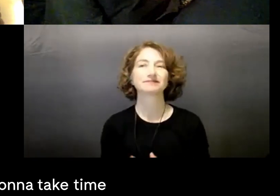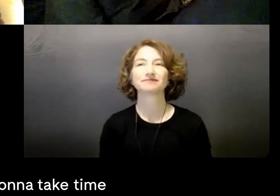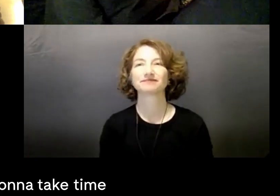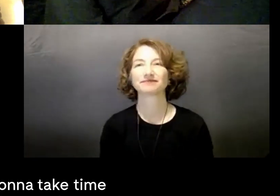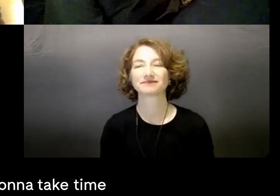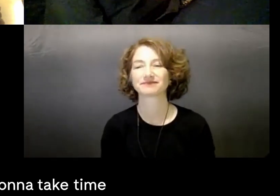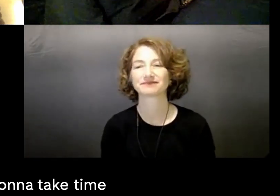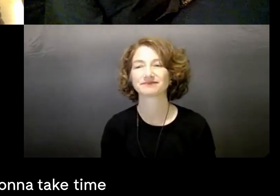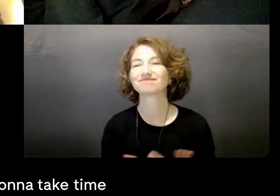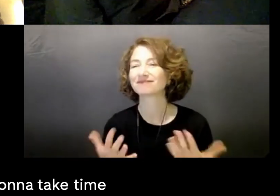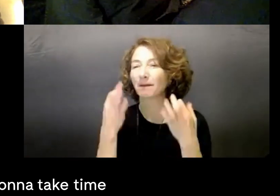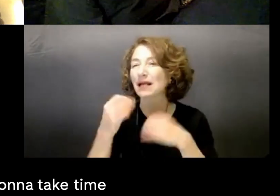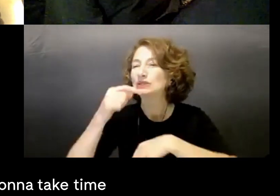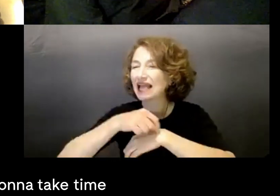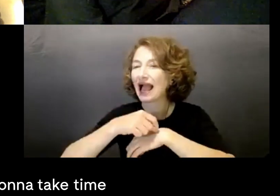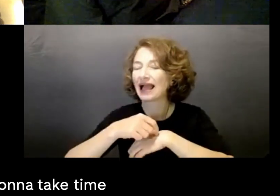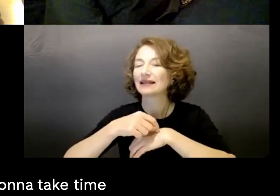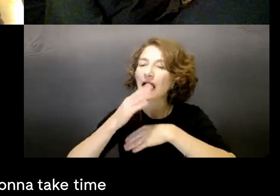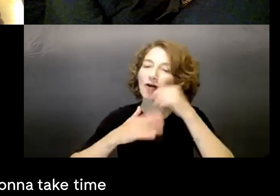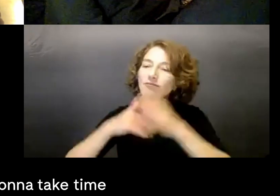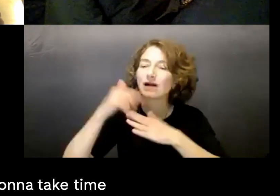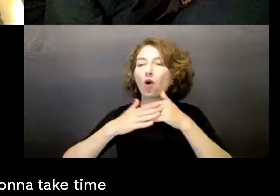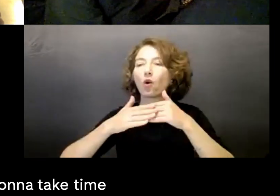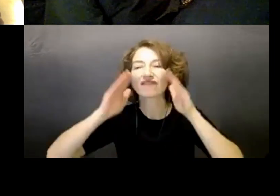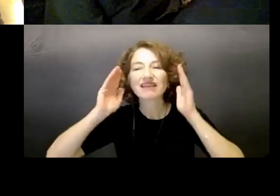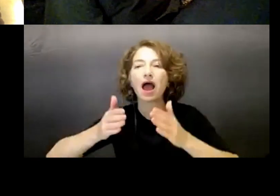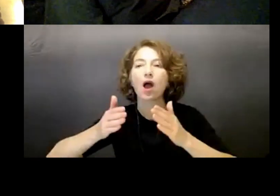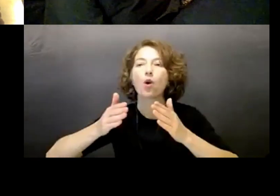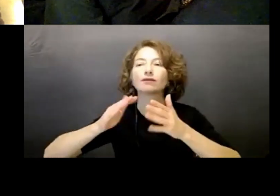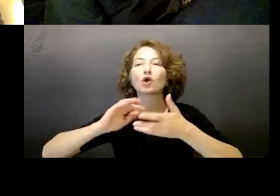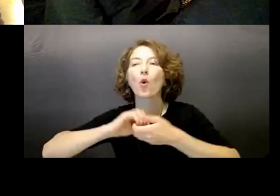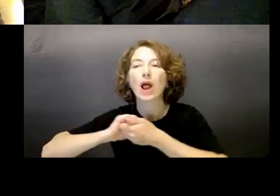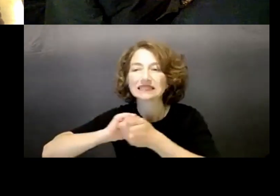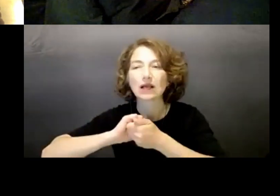to build those coalitions and networks of trust.